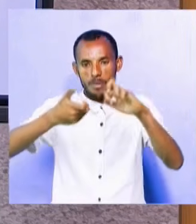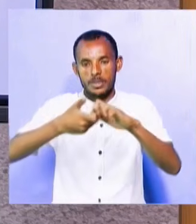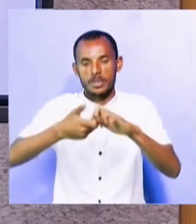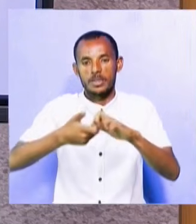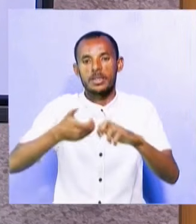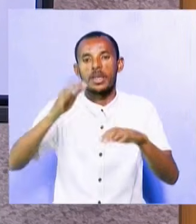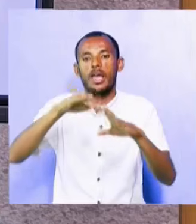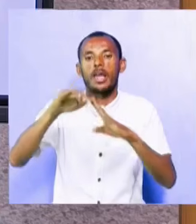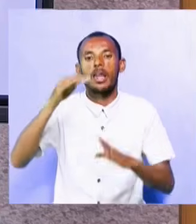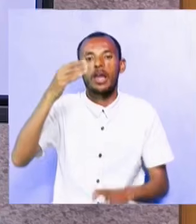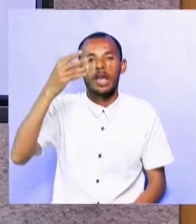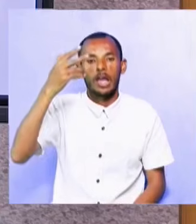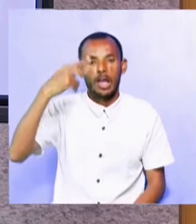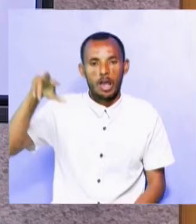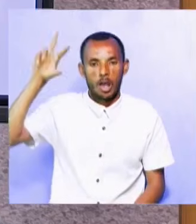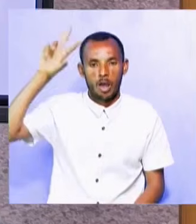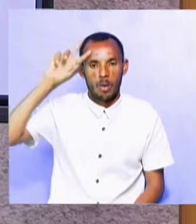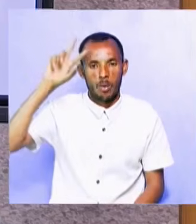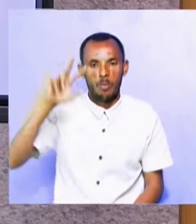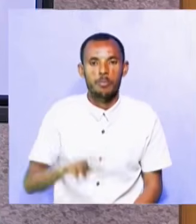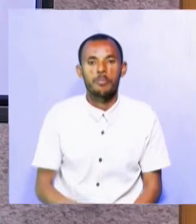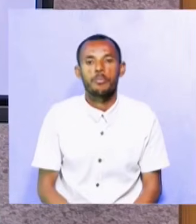in cube, okay?